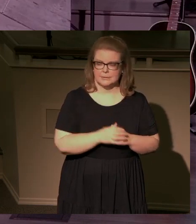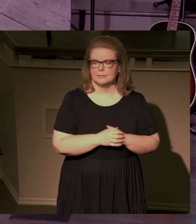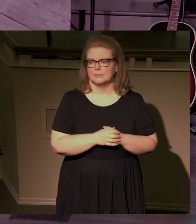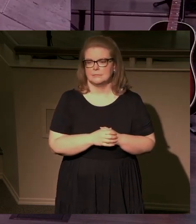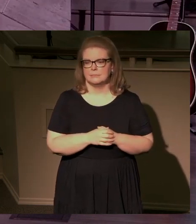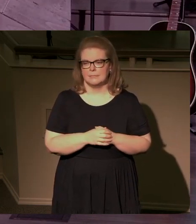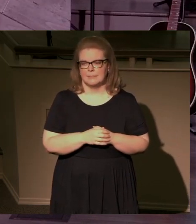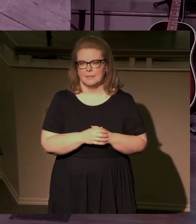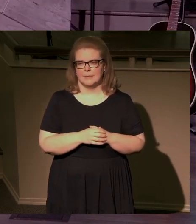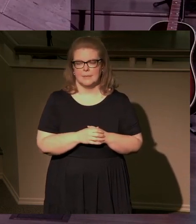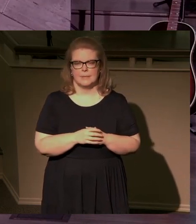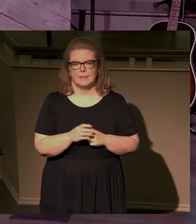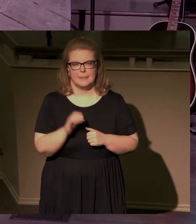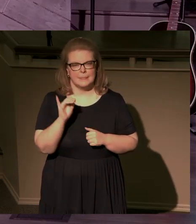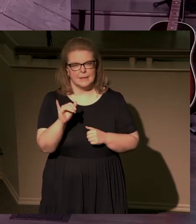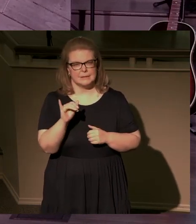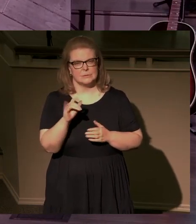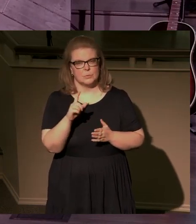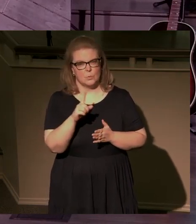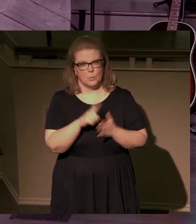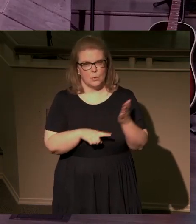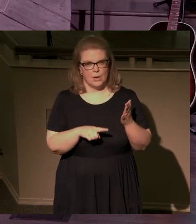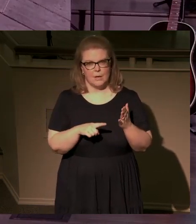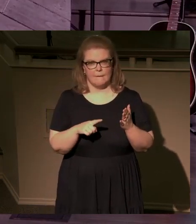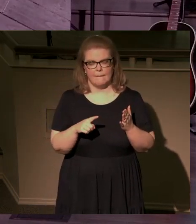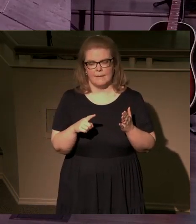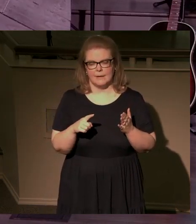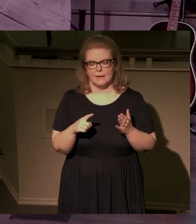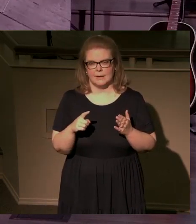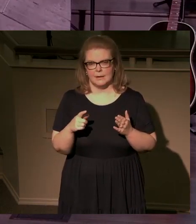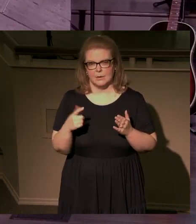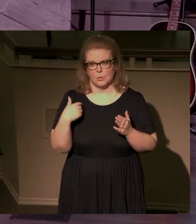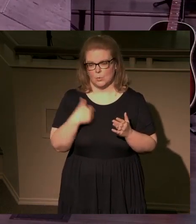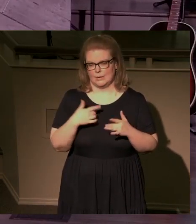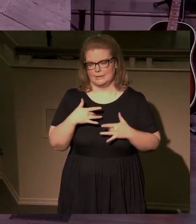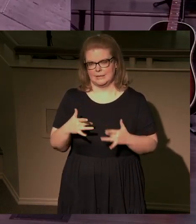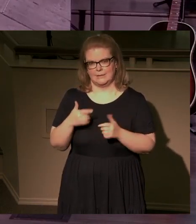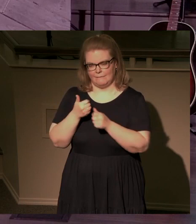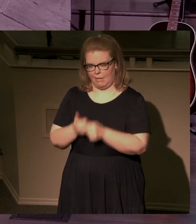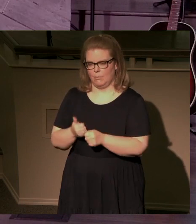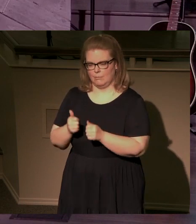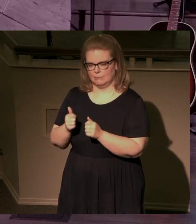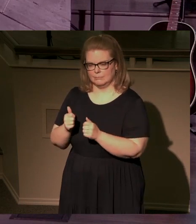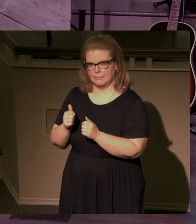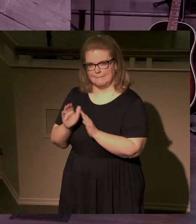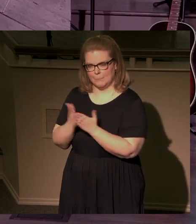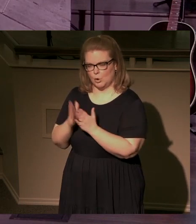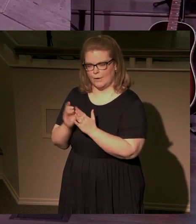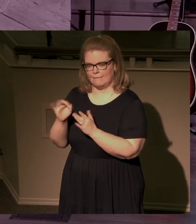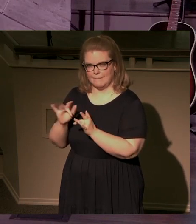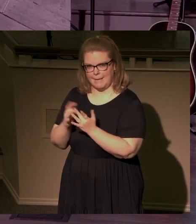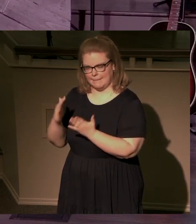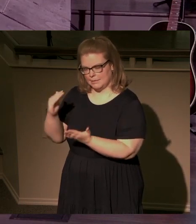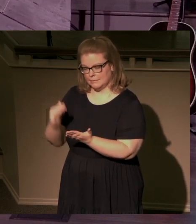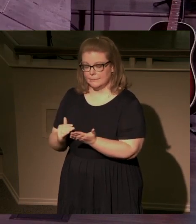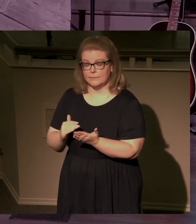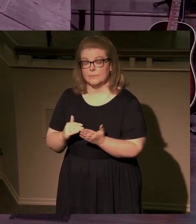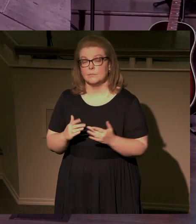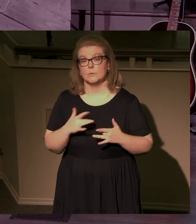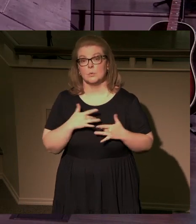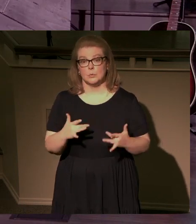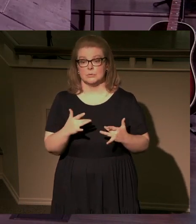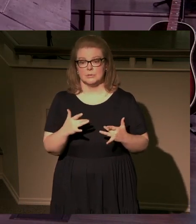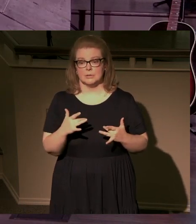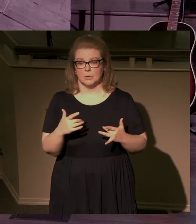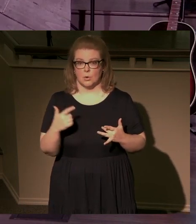which is what we normally do, and a more doctrinal sermon, which is what this is. And the biggest indicator is simply this. Usually we get in a passage and